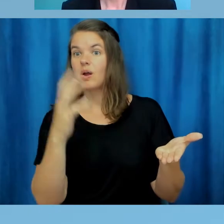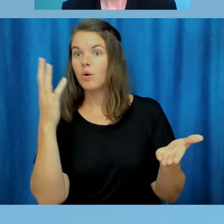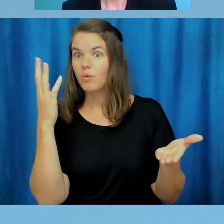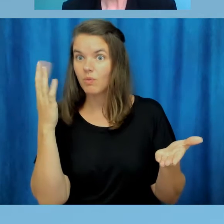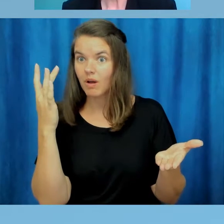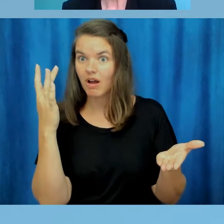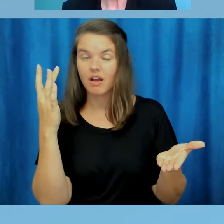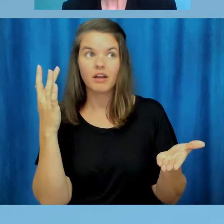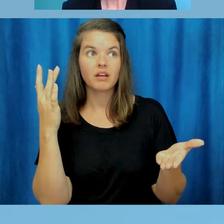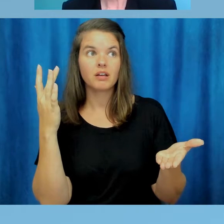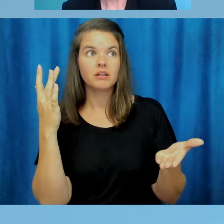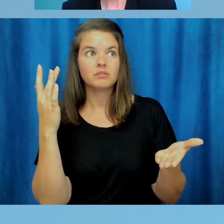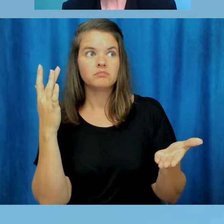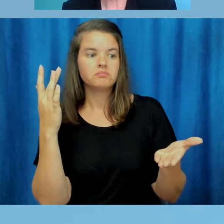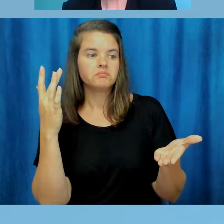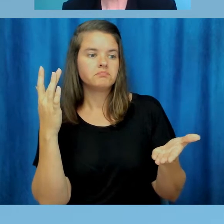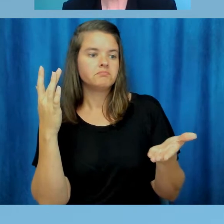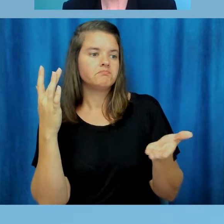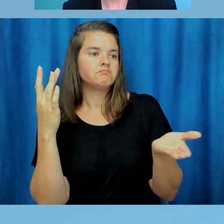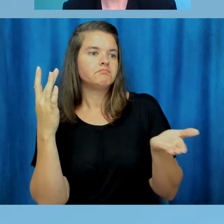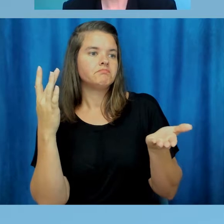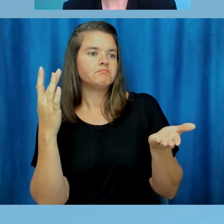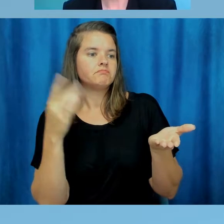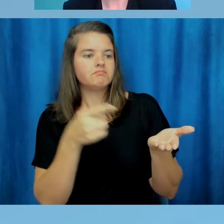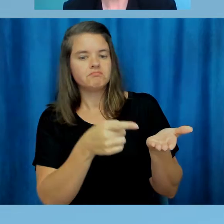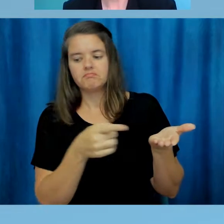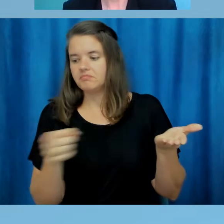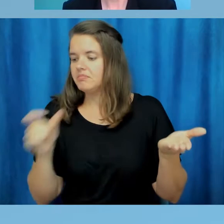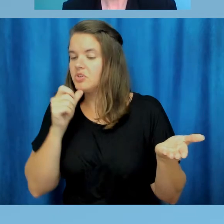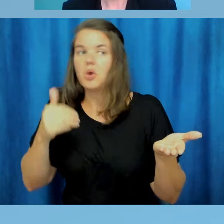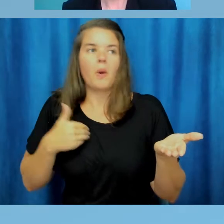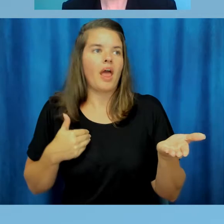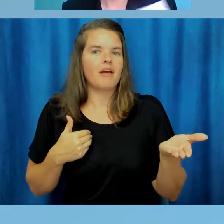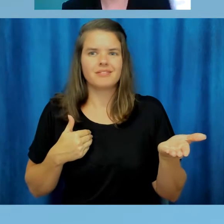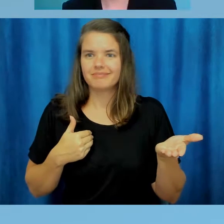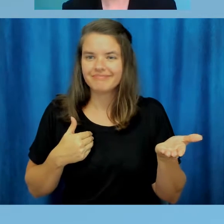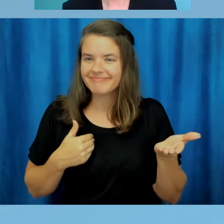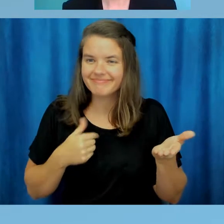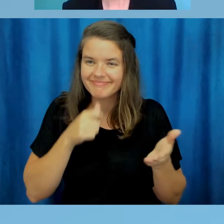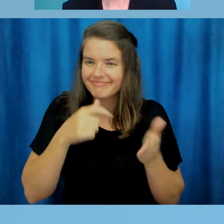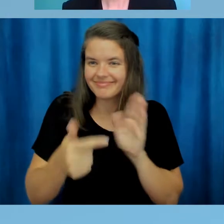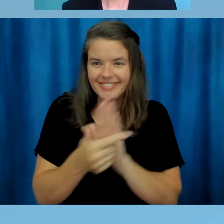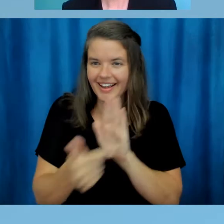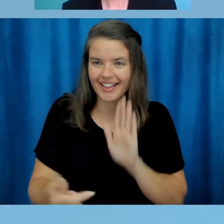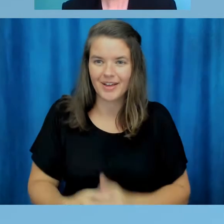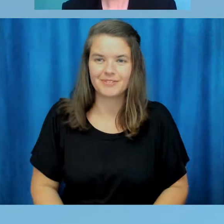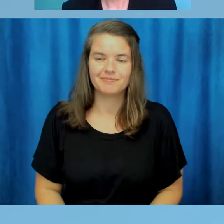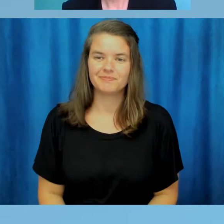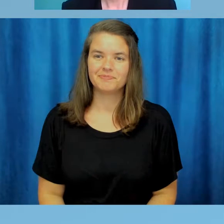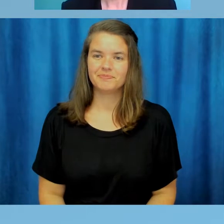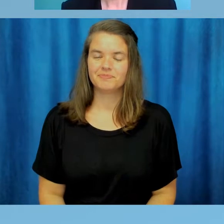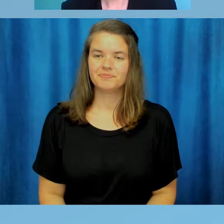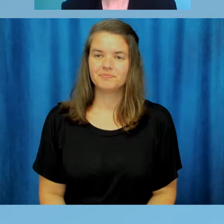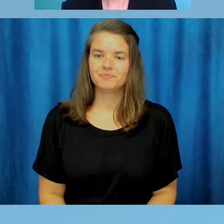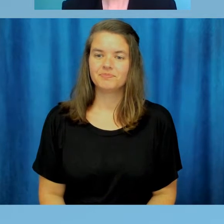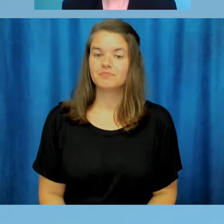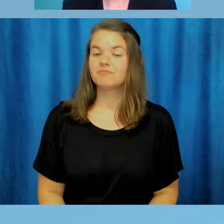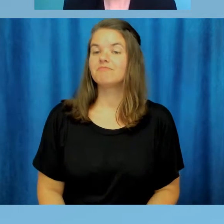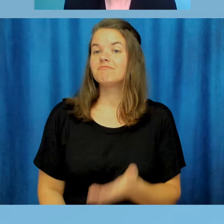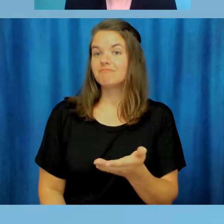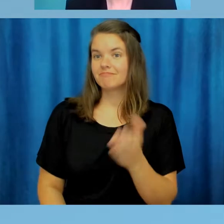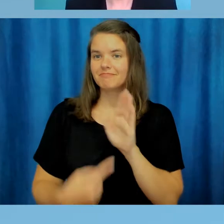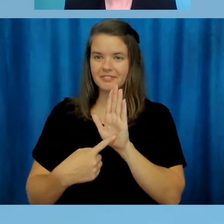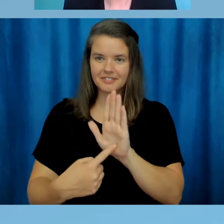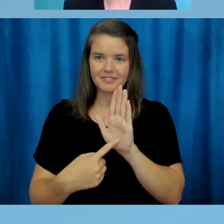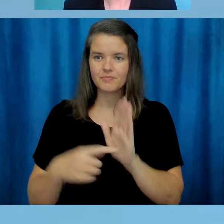that of the absence of the proper aid or service. So let me give you